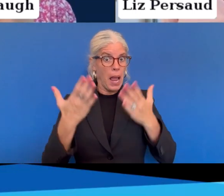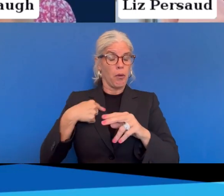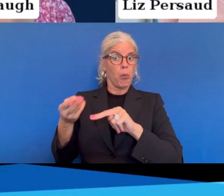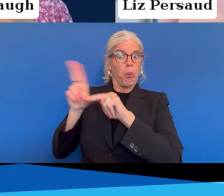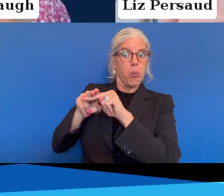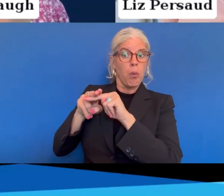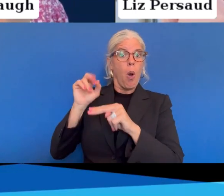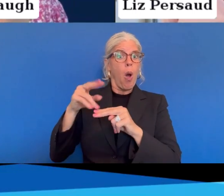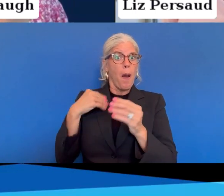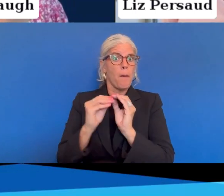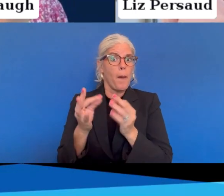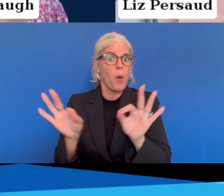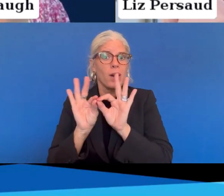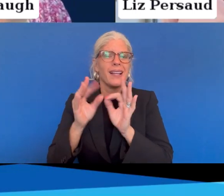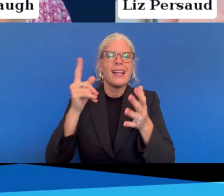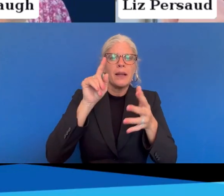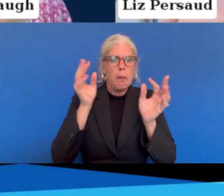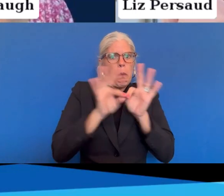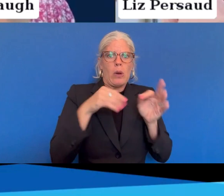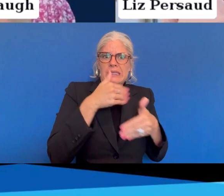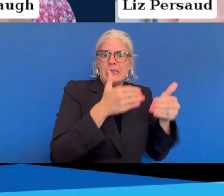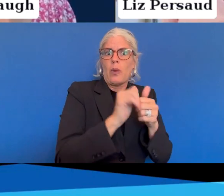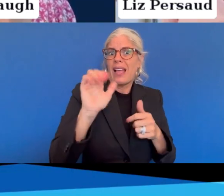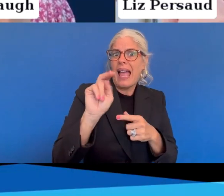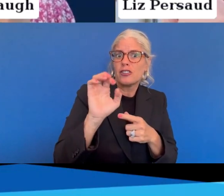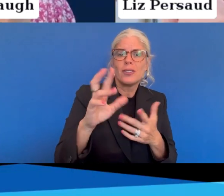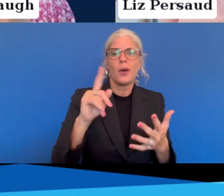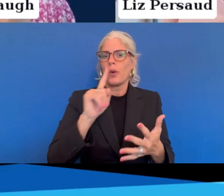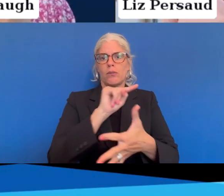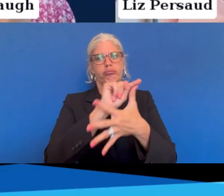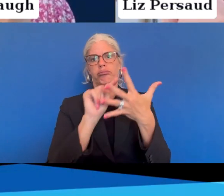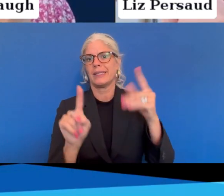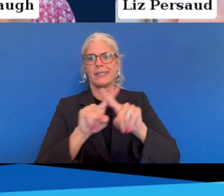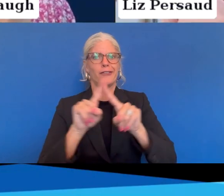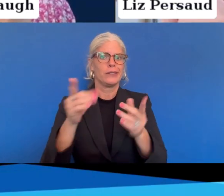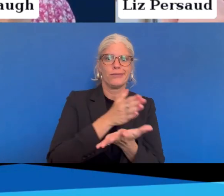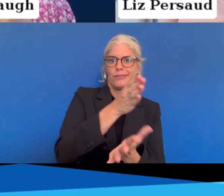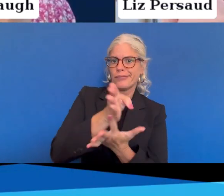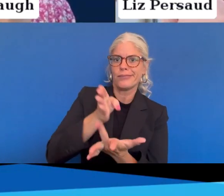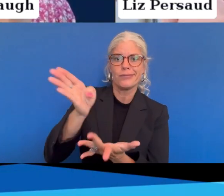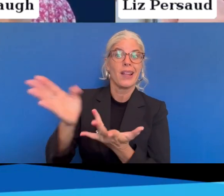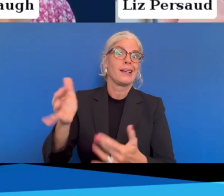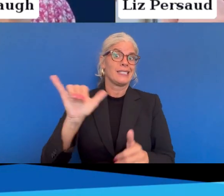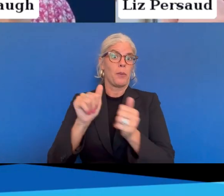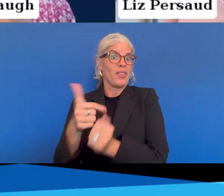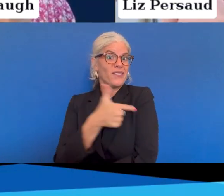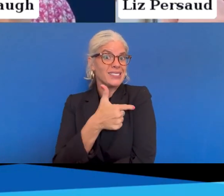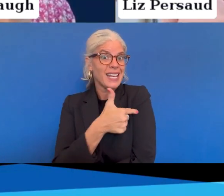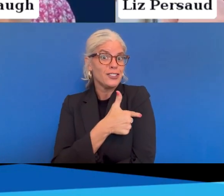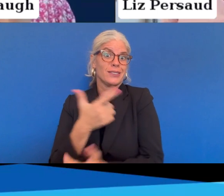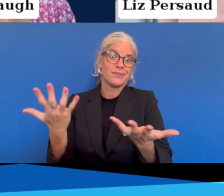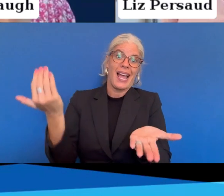important? And that goes along with even things, I'm just going to throw in, that also goes with vaccinations as well. Again, that's another chronic thing,